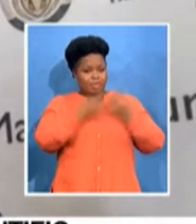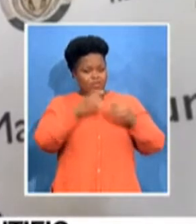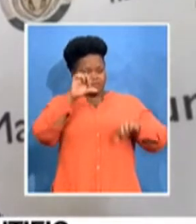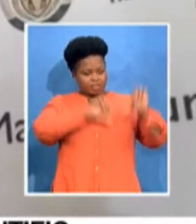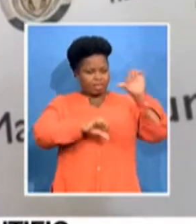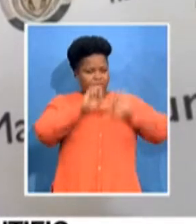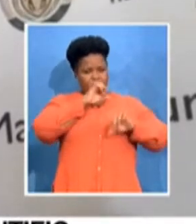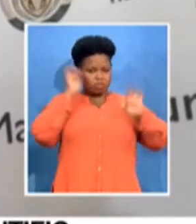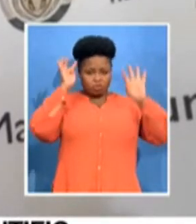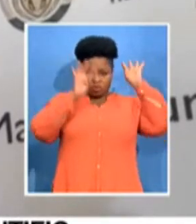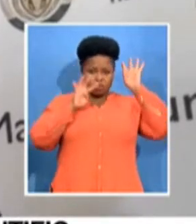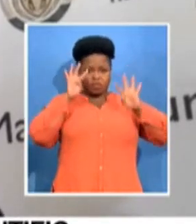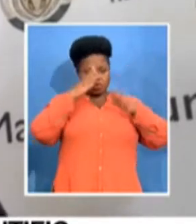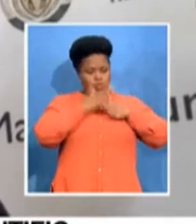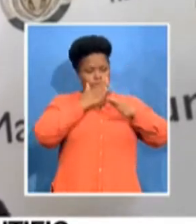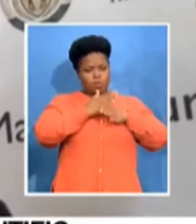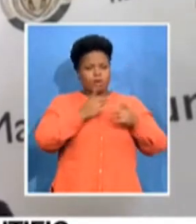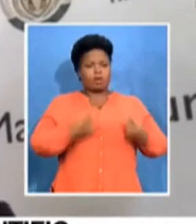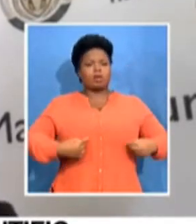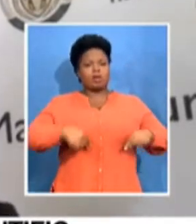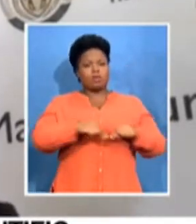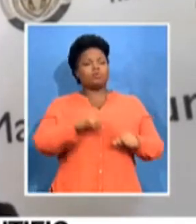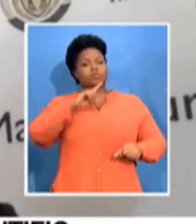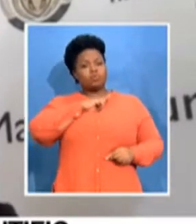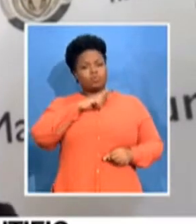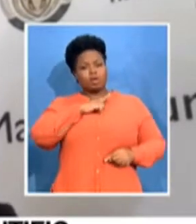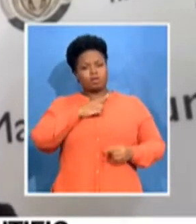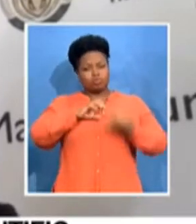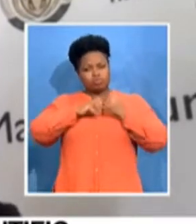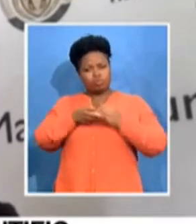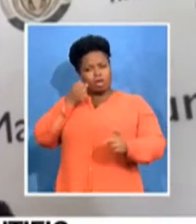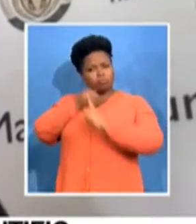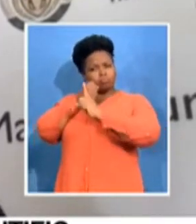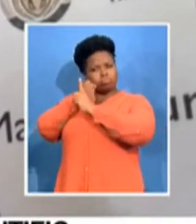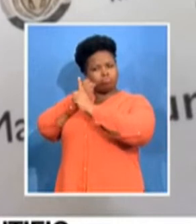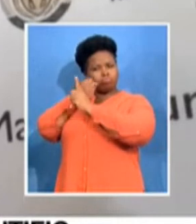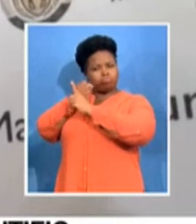of the fight against COVID-19.